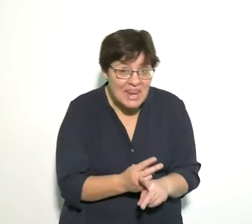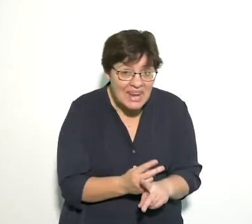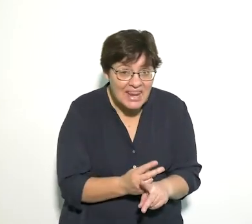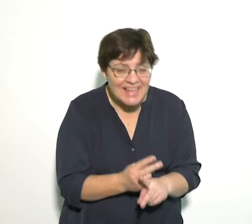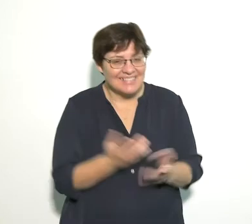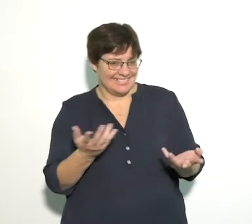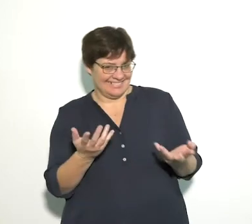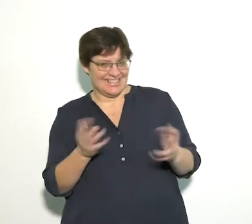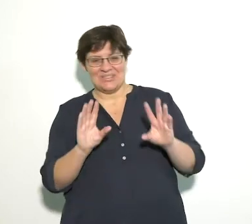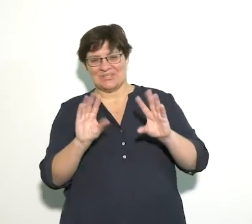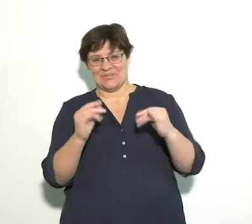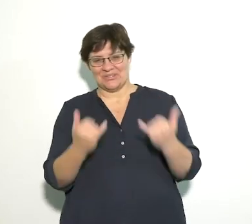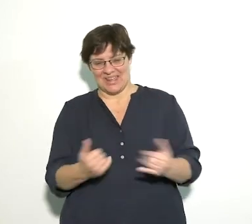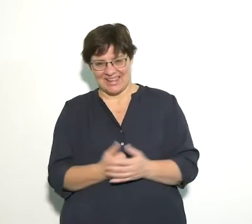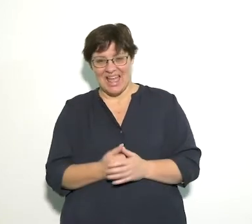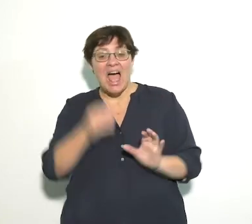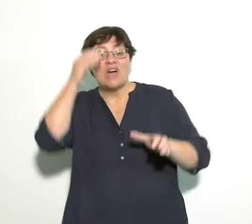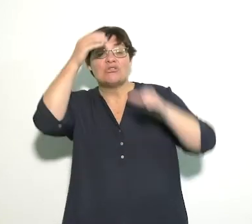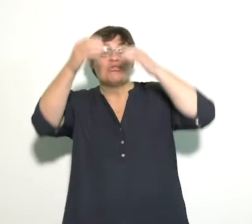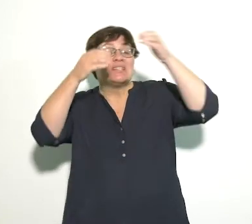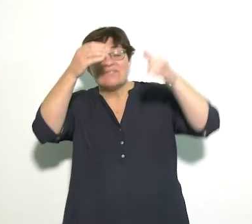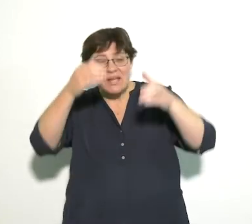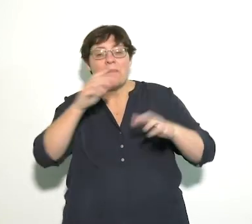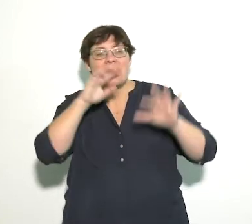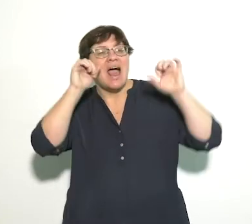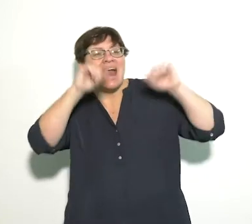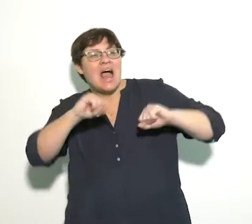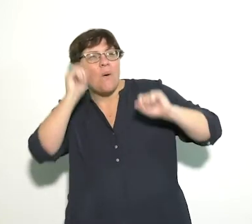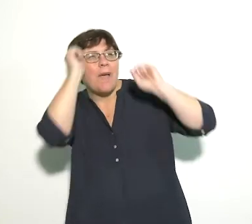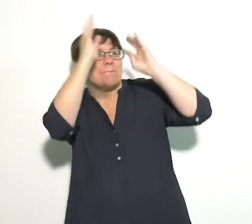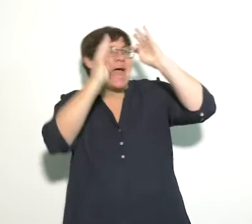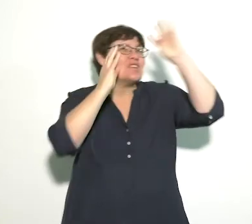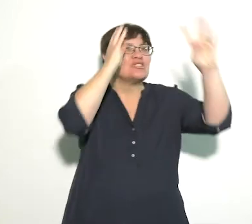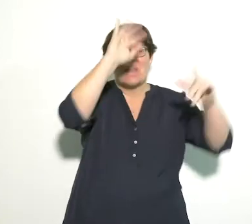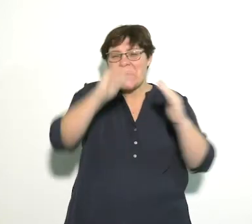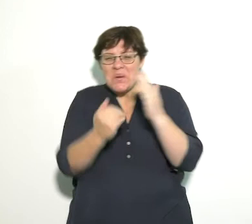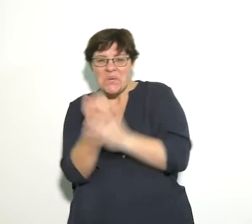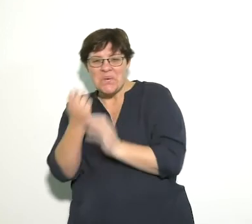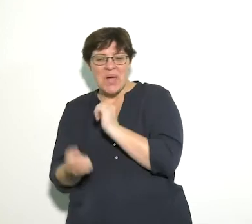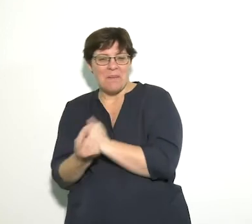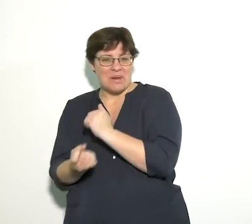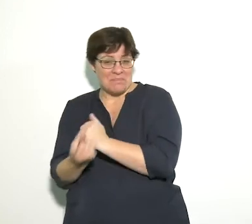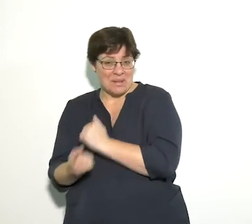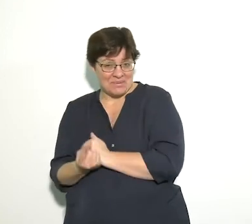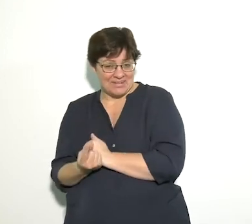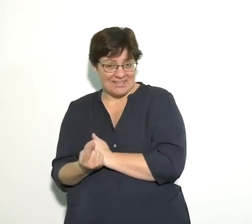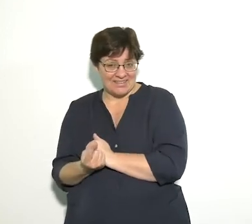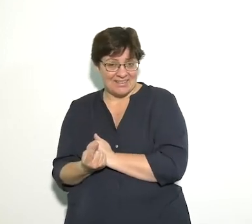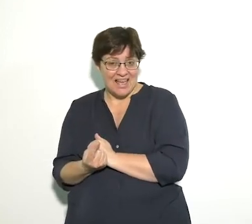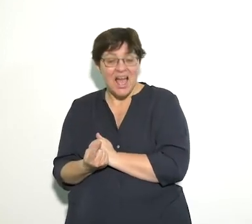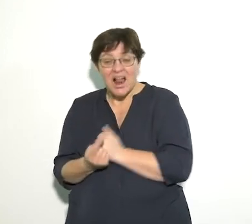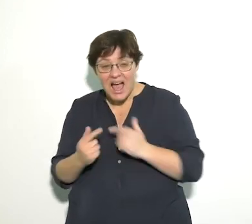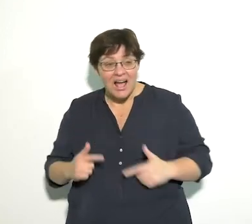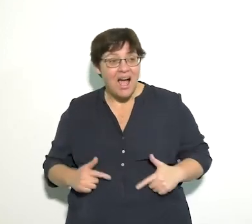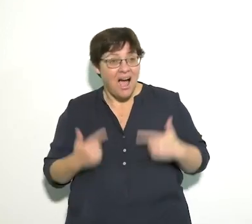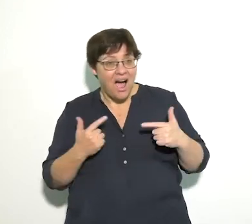And that's where I'll stop it for today. Creativity allows us to imagine and create something new. And real life